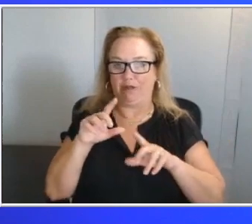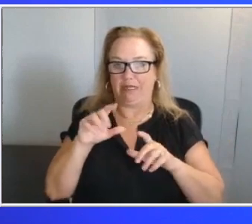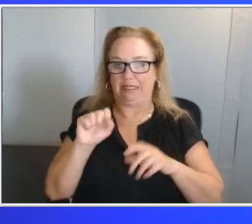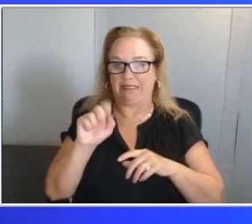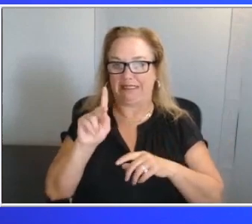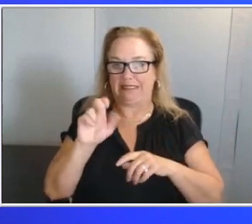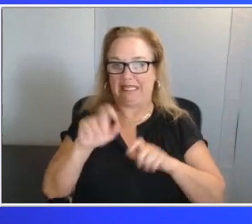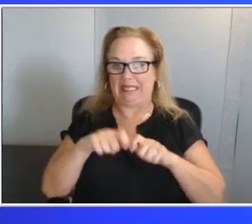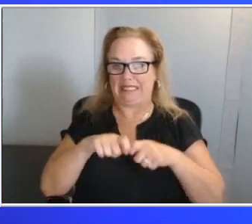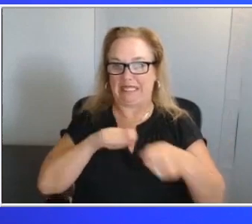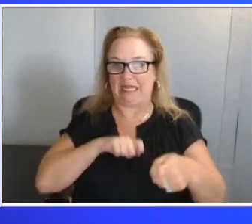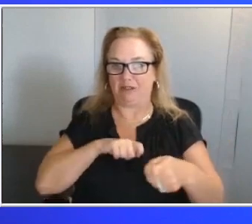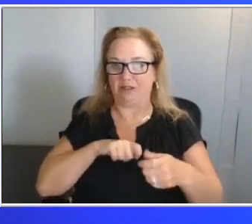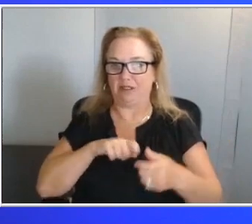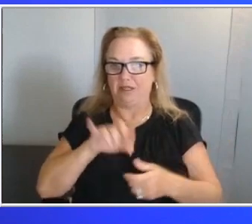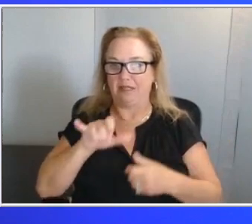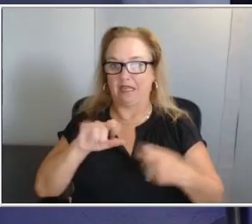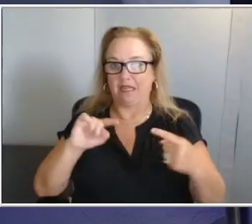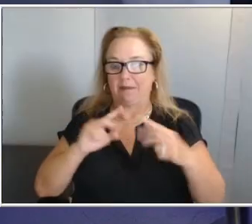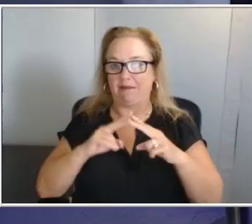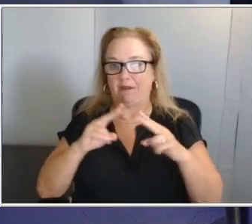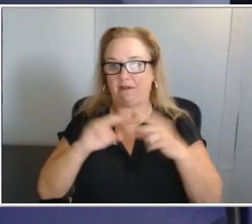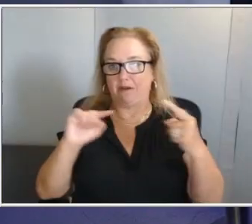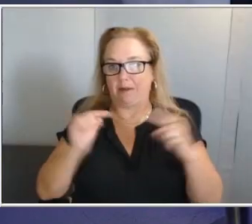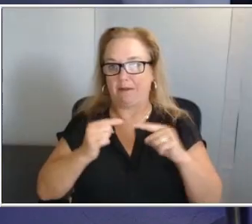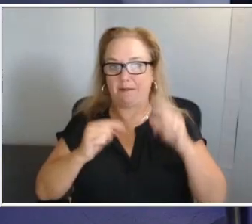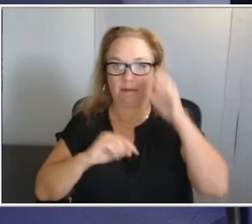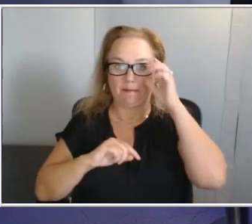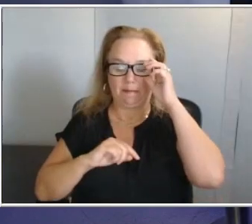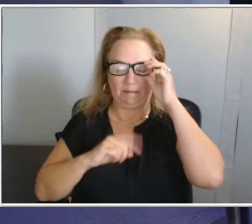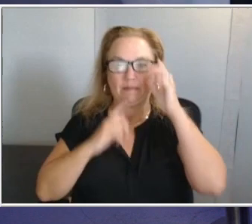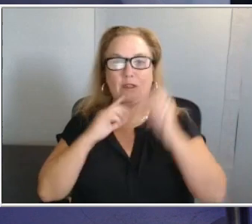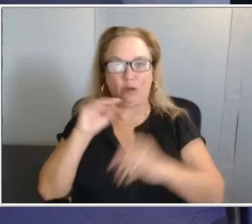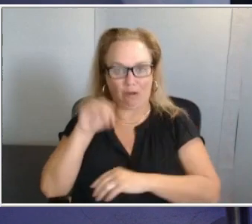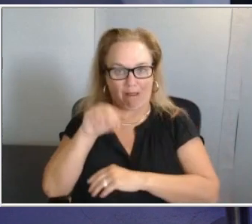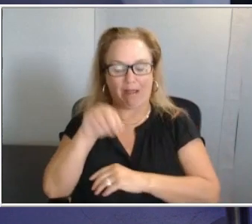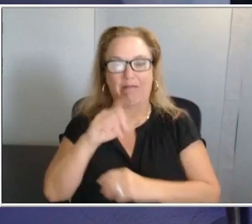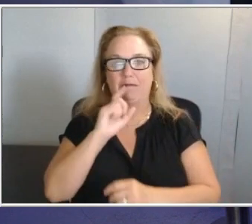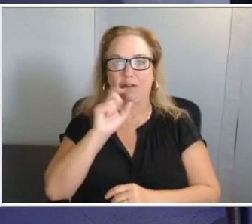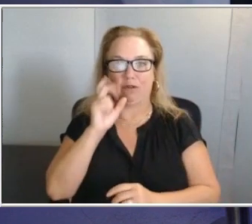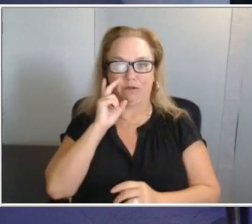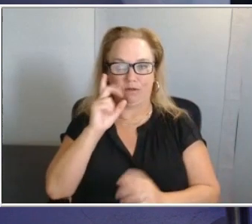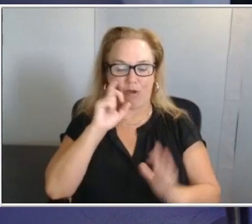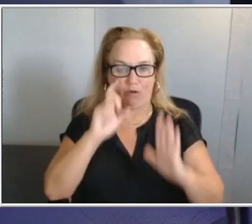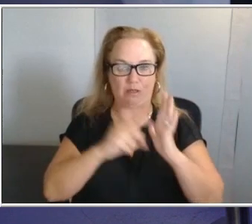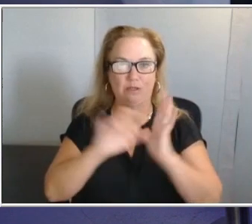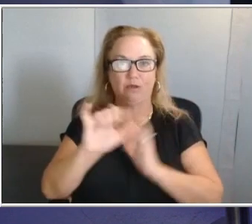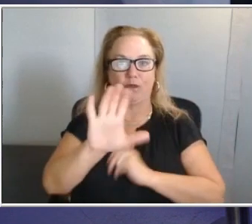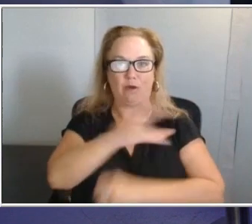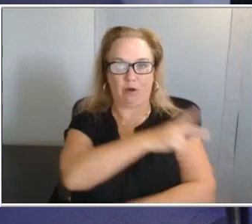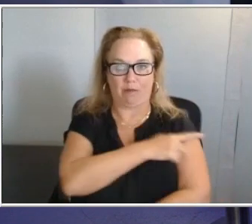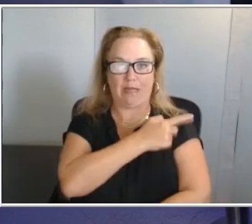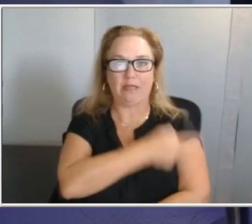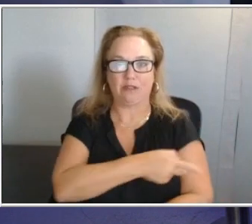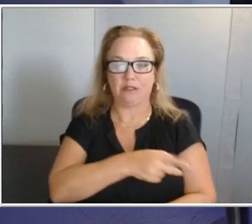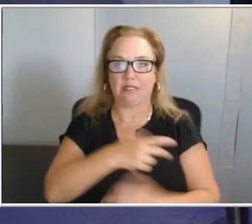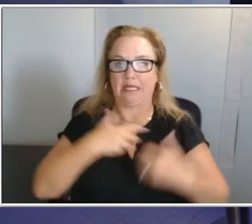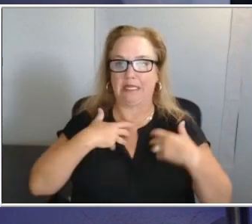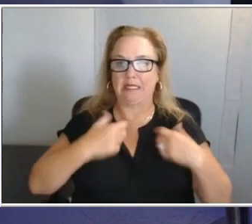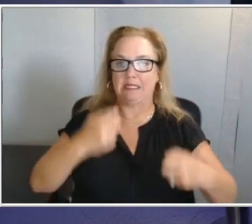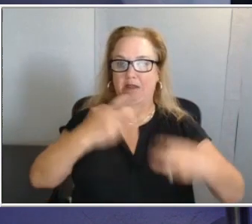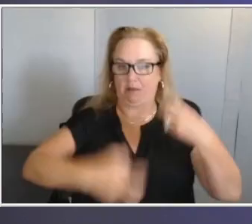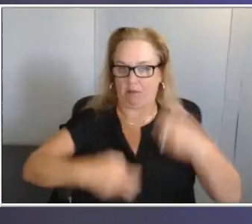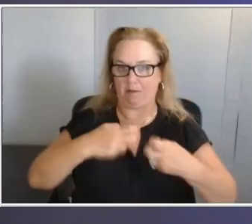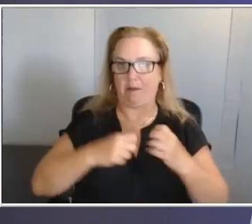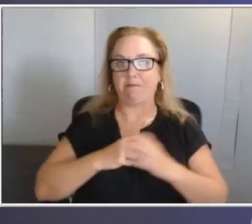tears. And that can be very painful. And Dr. Dusza, you're nodding your head yes. Yeah. You see this as well with your patients. It's a real health problem. And they spend a